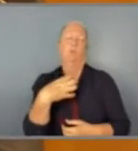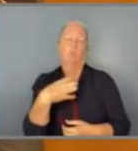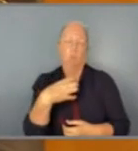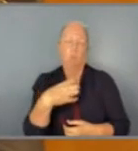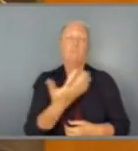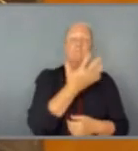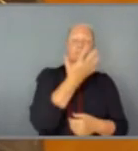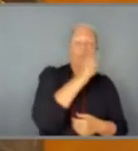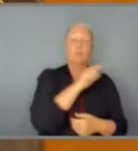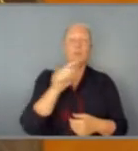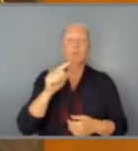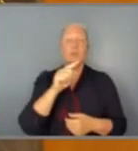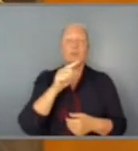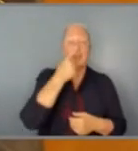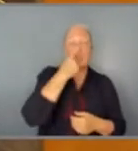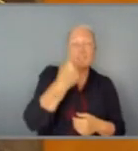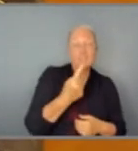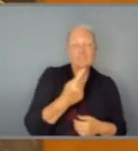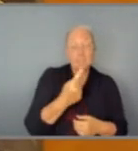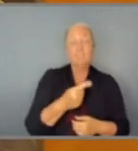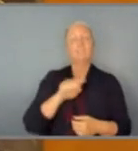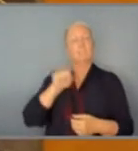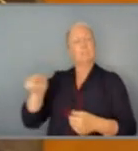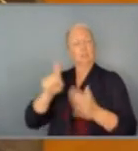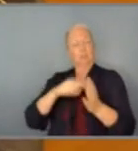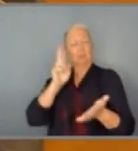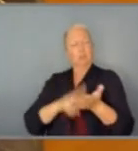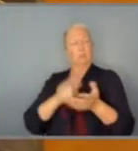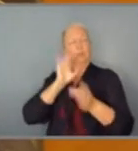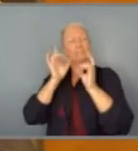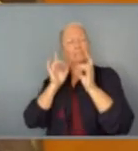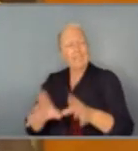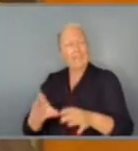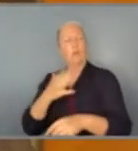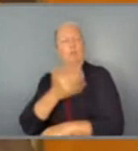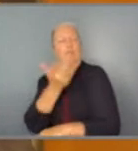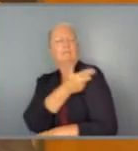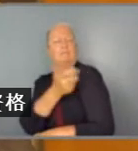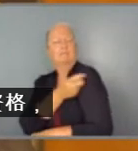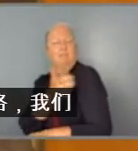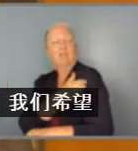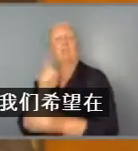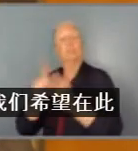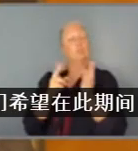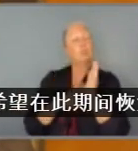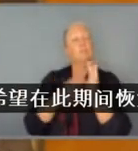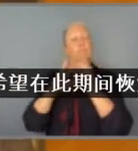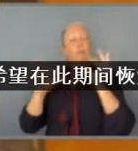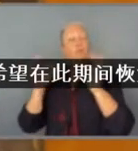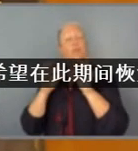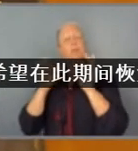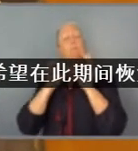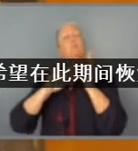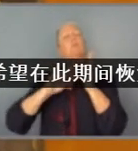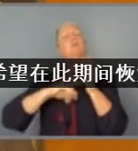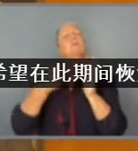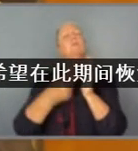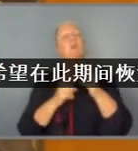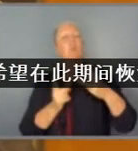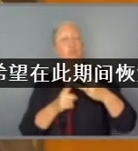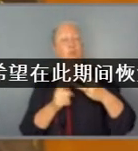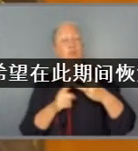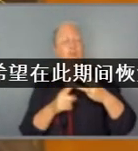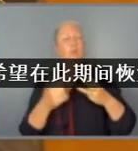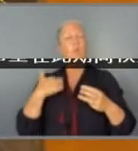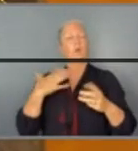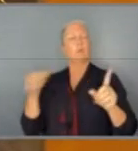in January. We will have rising eligibility for boosters through January and February, and we hope to get back to those 2 million and